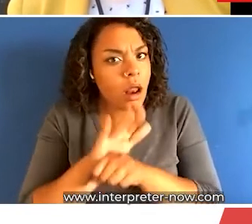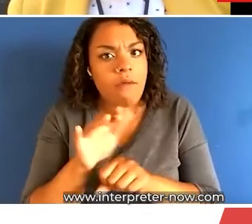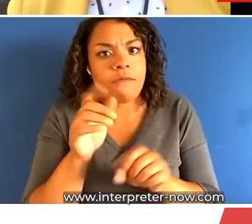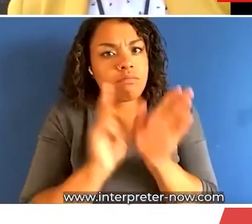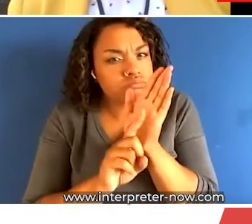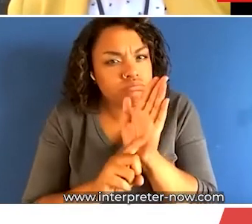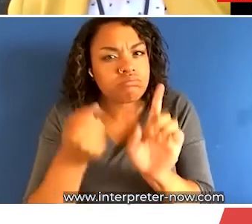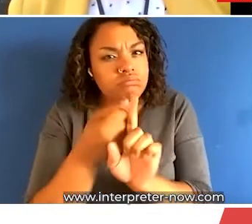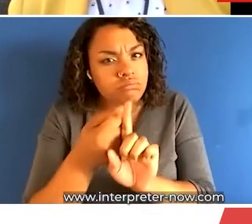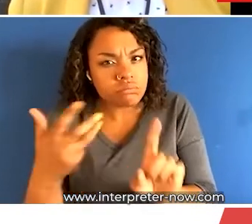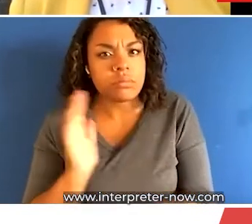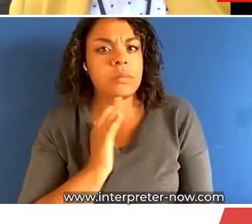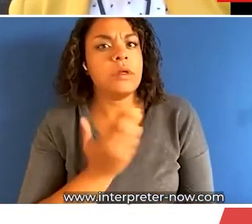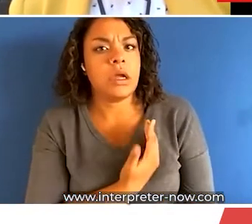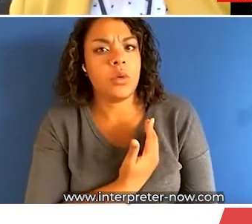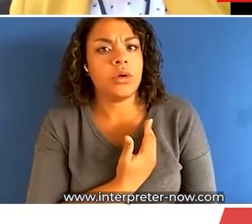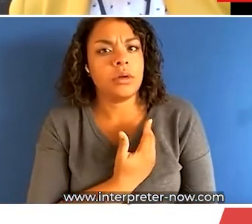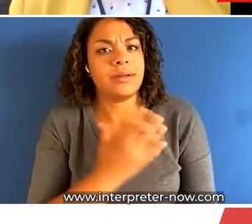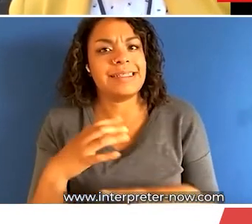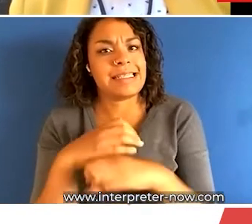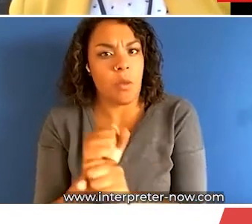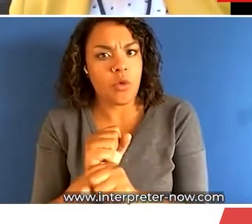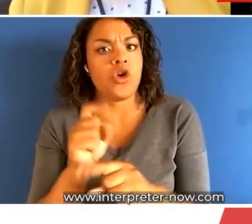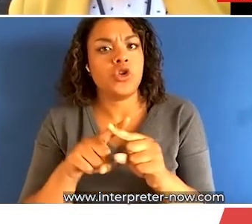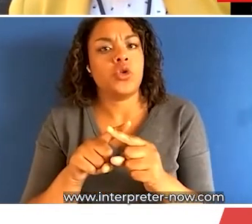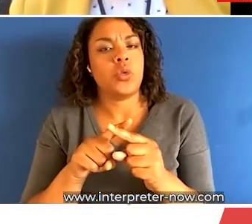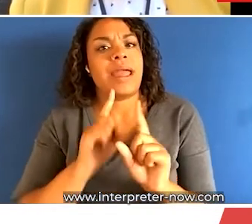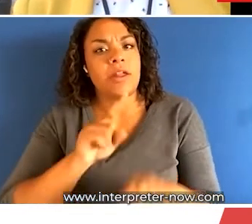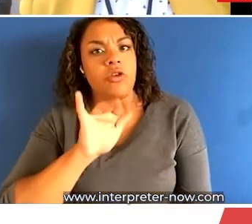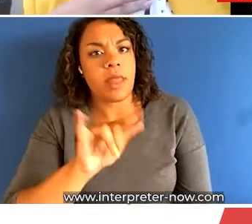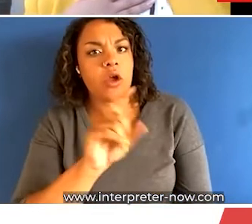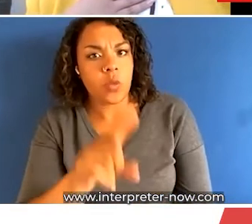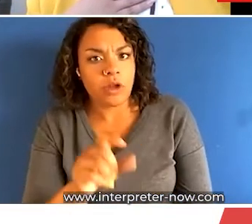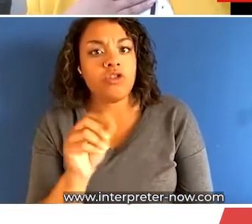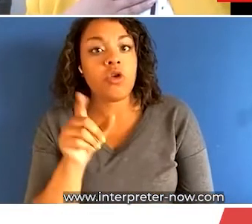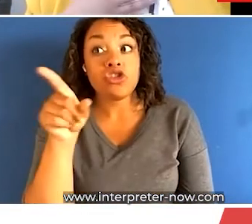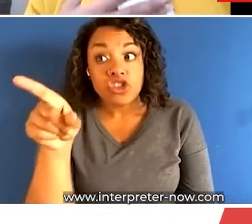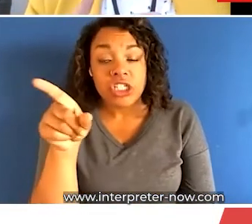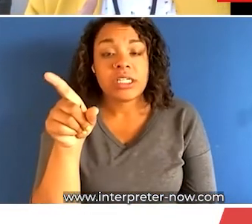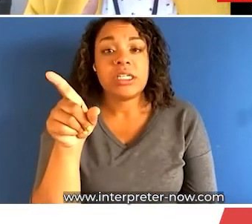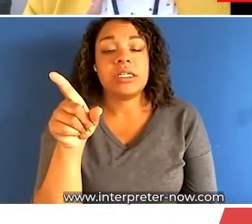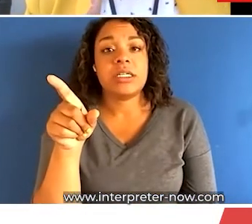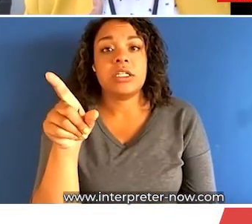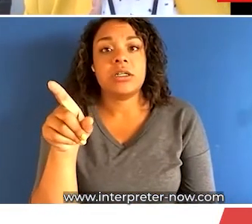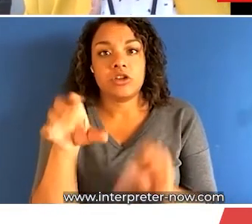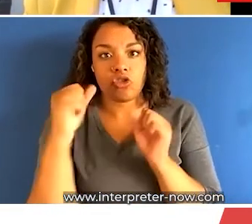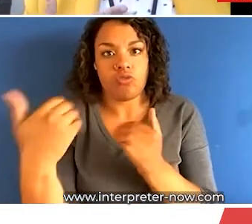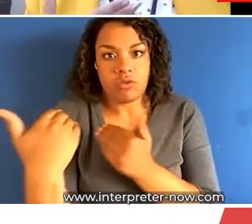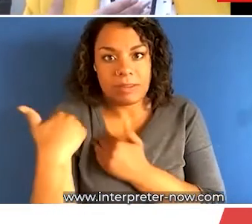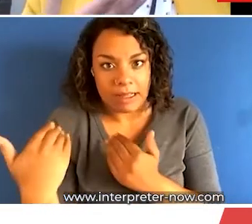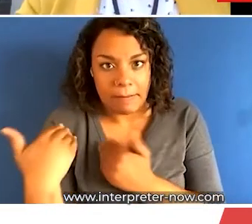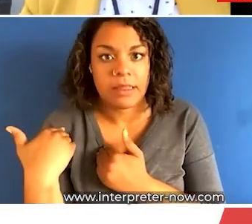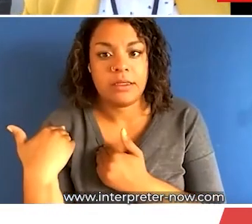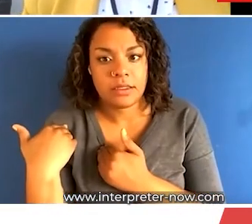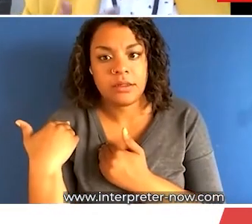into our summary to really get at what you're talking about. So she even took responsibility, right? That